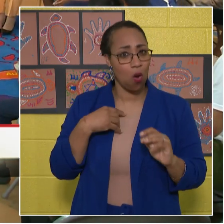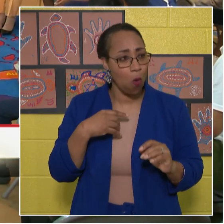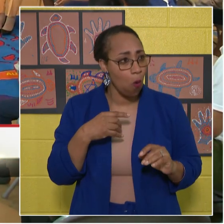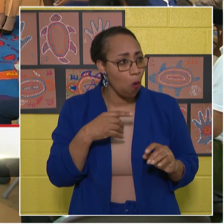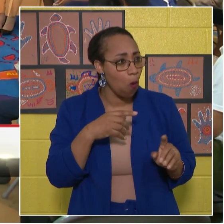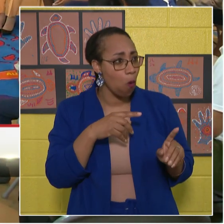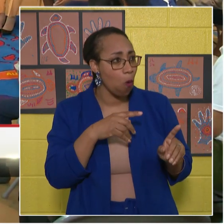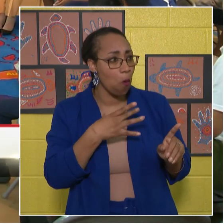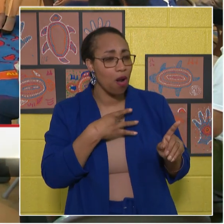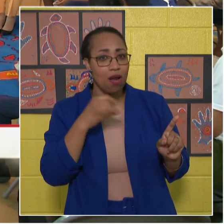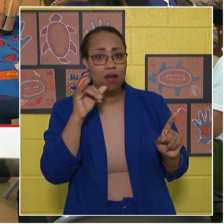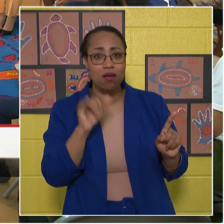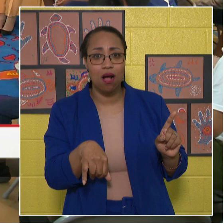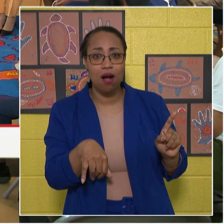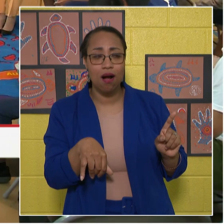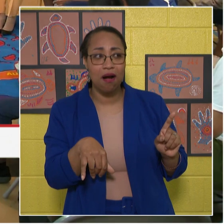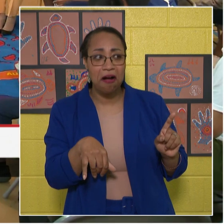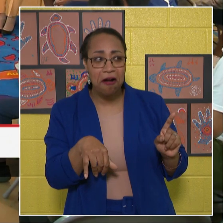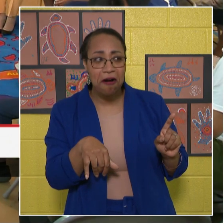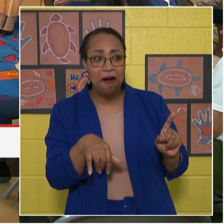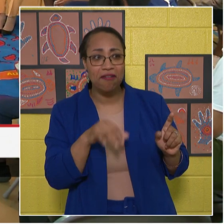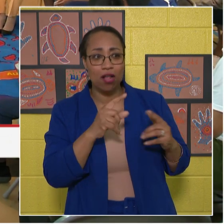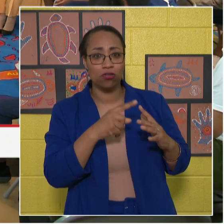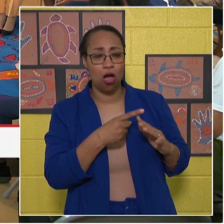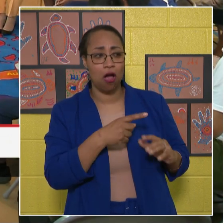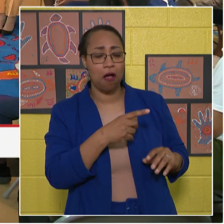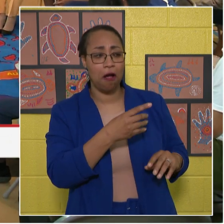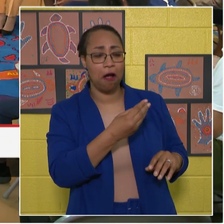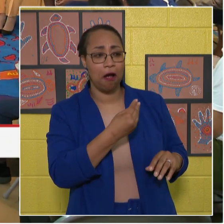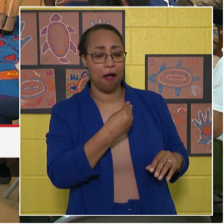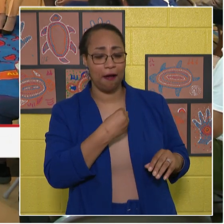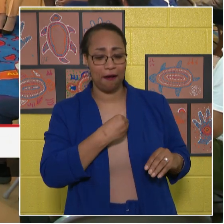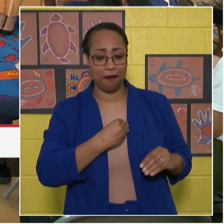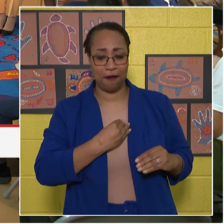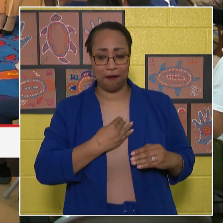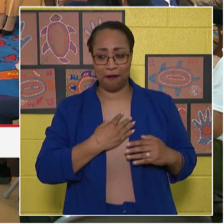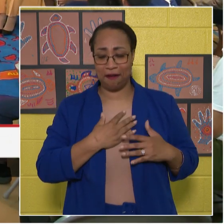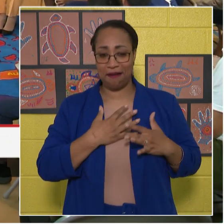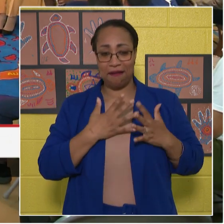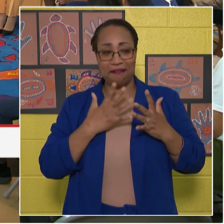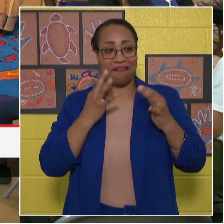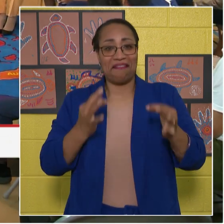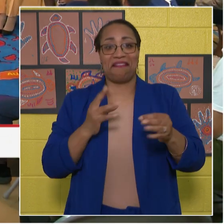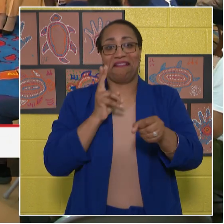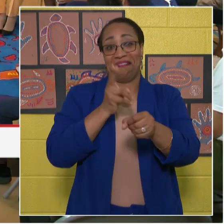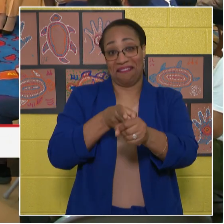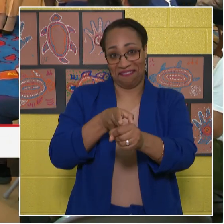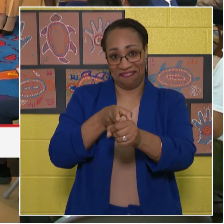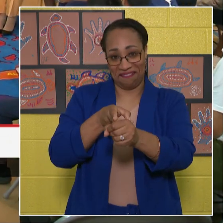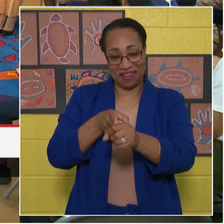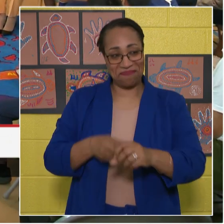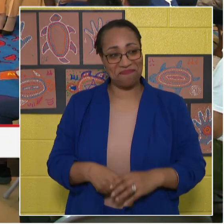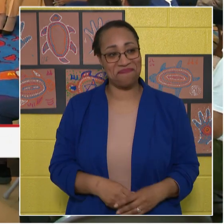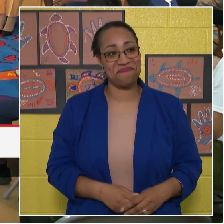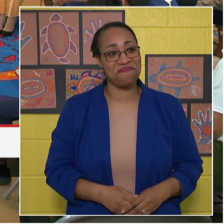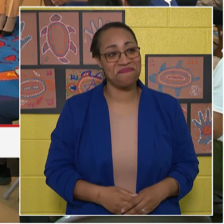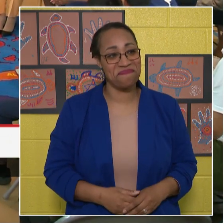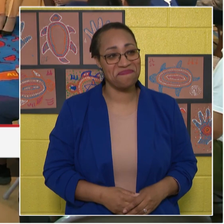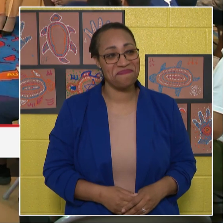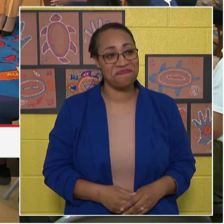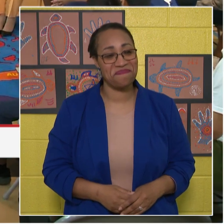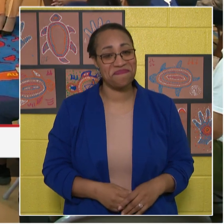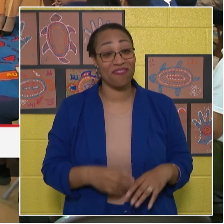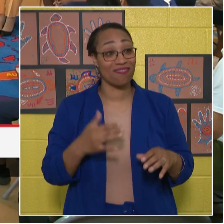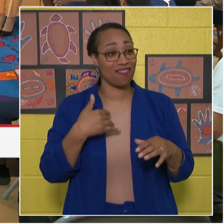I think that's when I decided that I would get into elective office. I decided I would be mayor, and this is